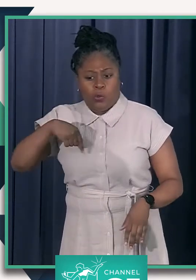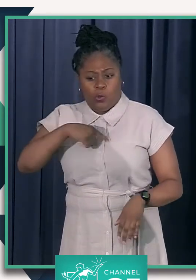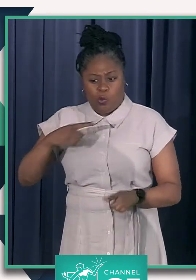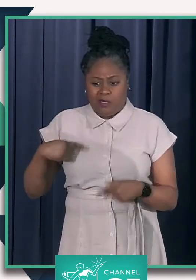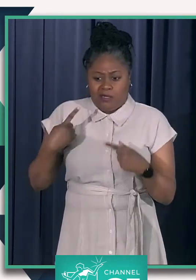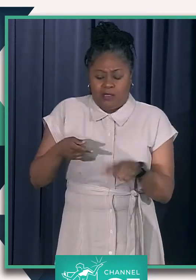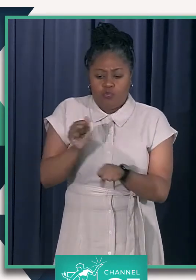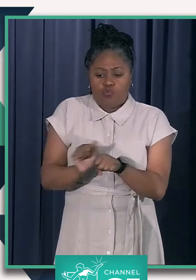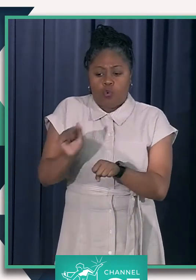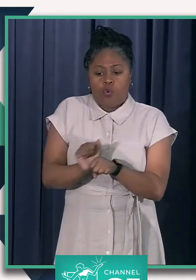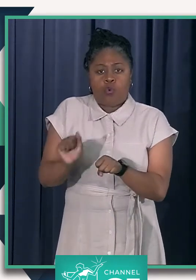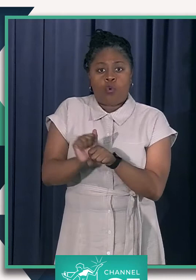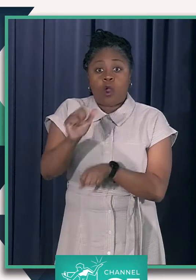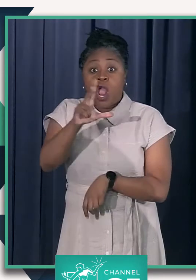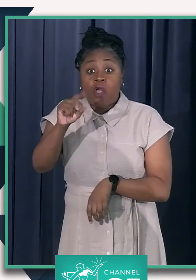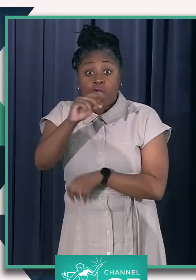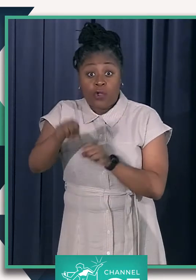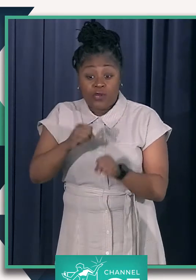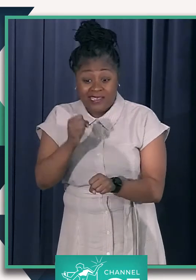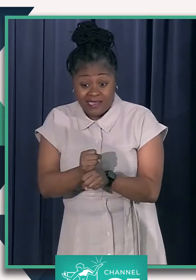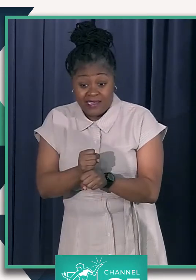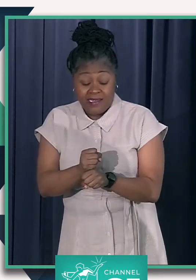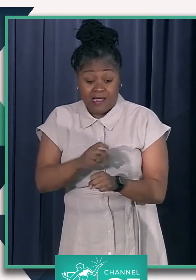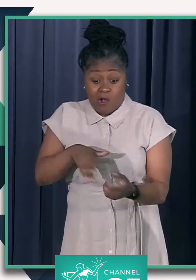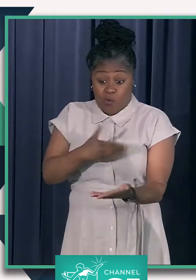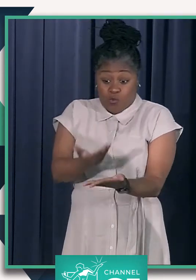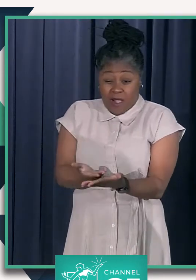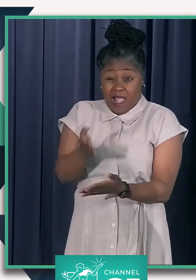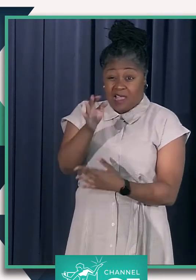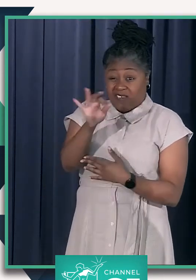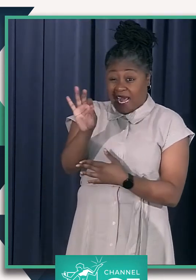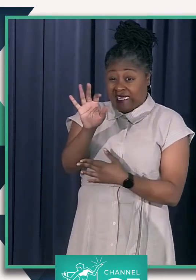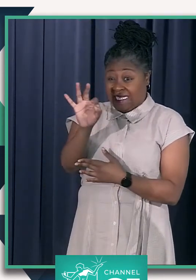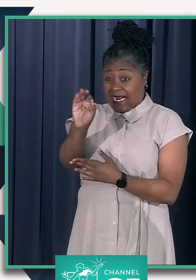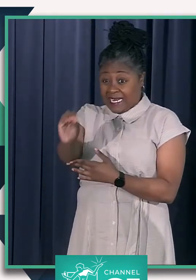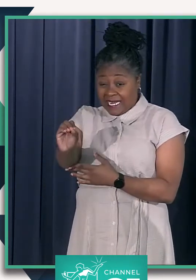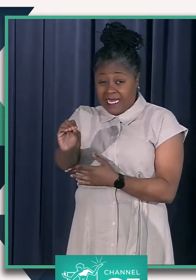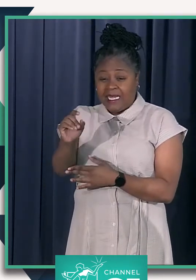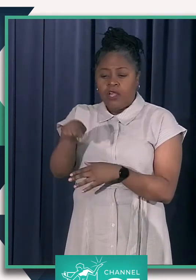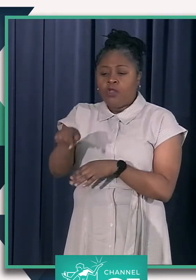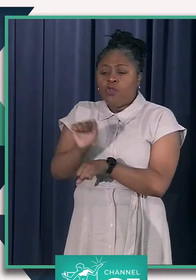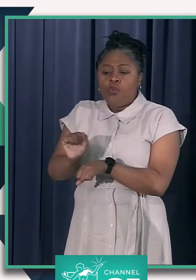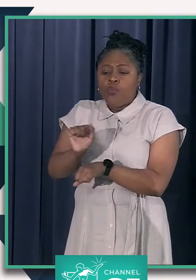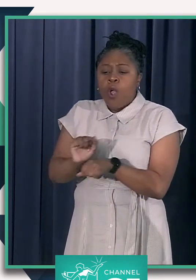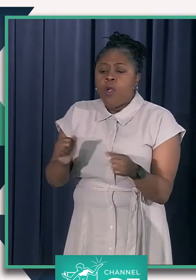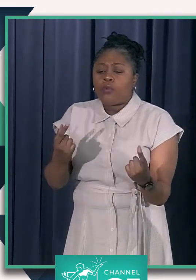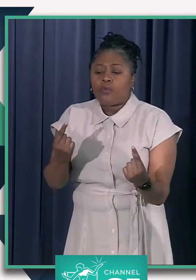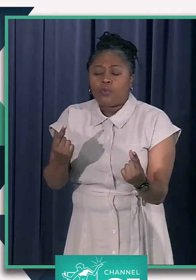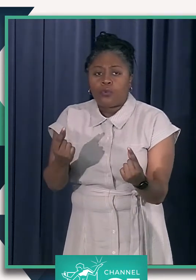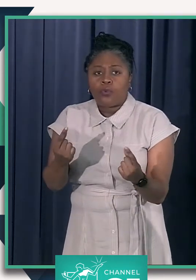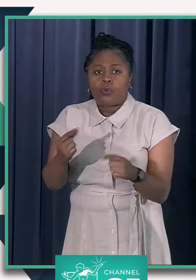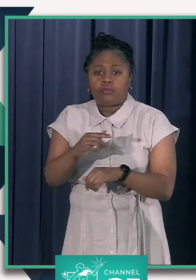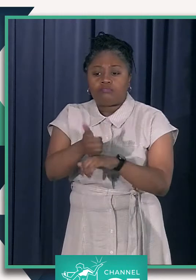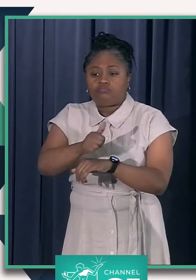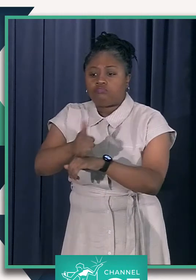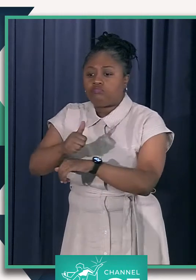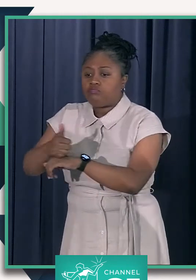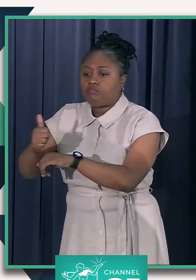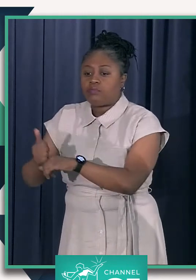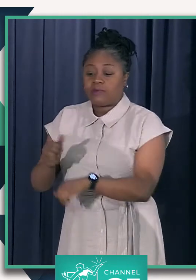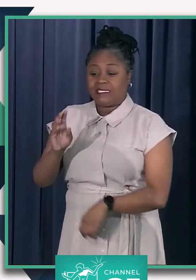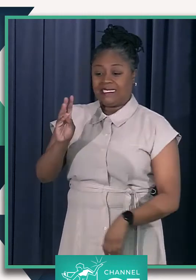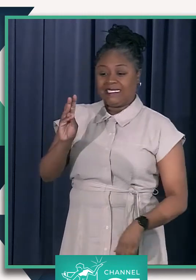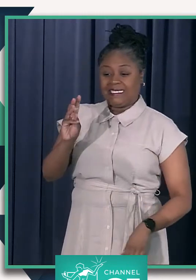in 1990. And our work has really resulted in around 6,300 affordable housing units across the